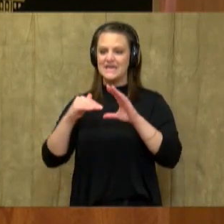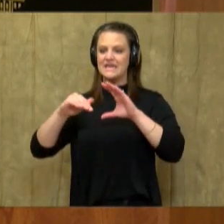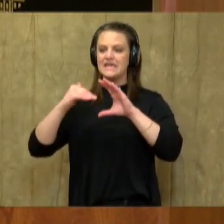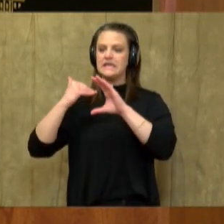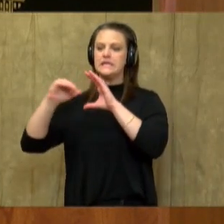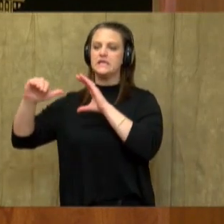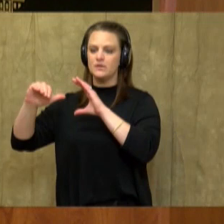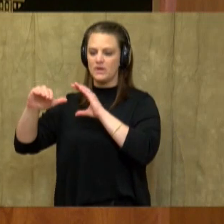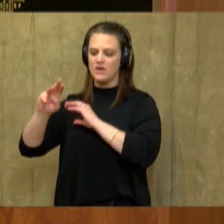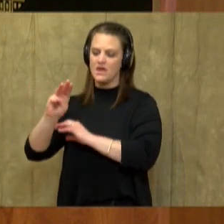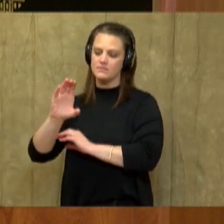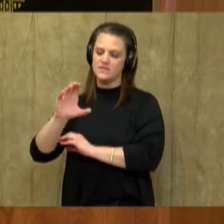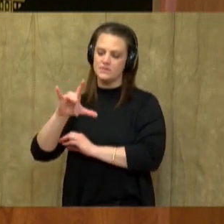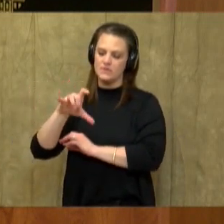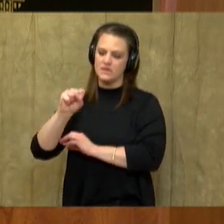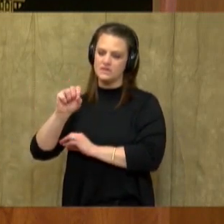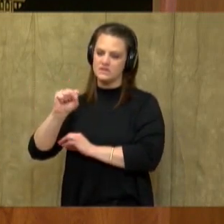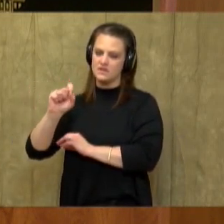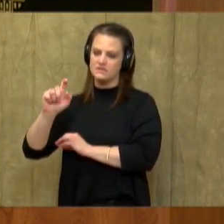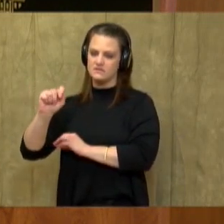your answer to